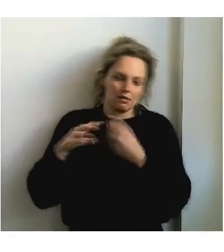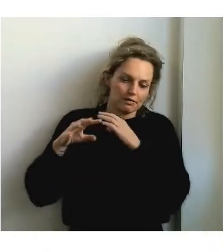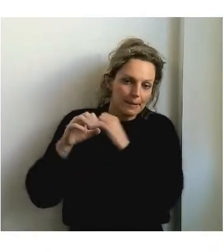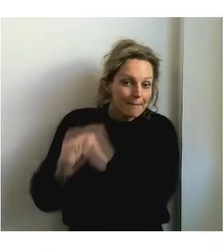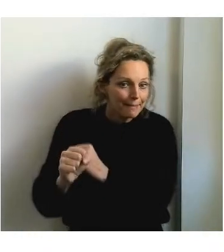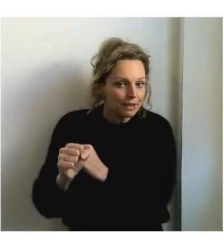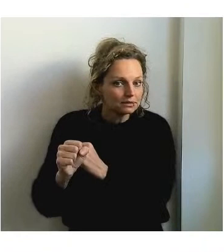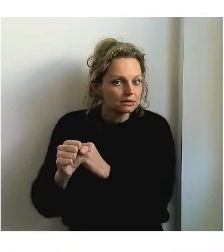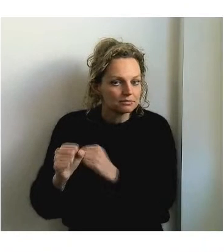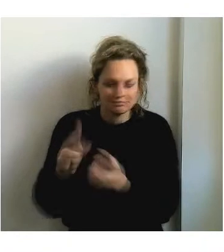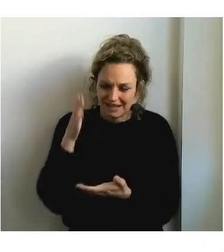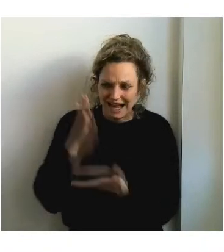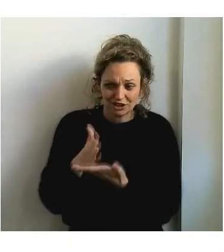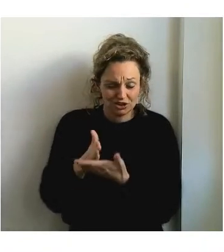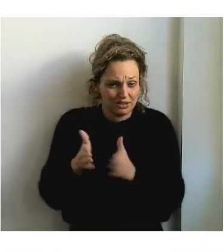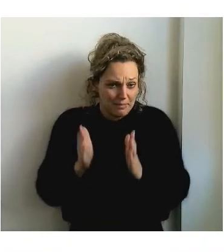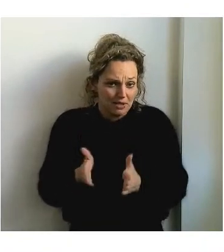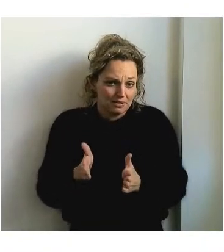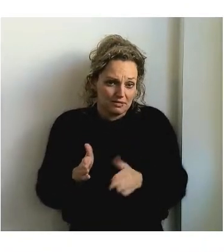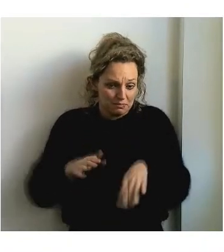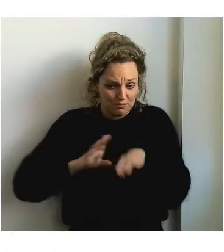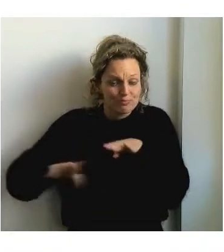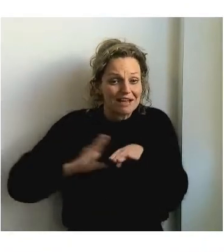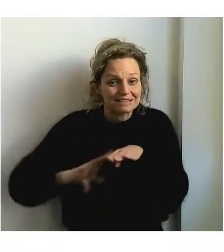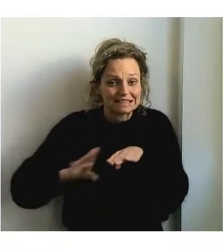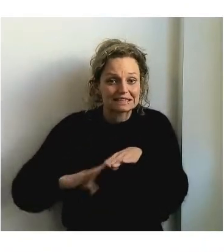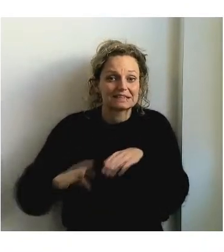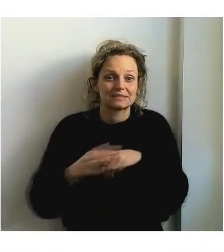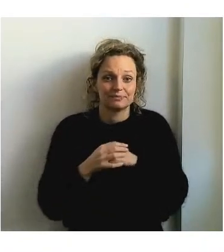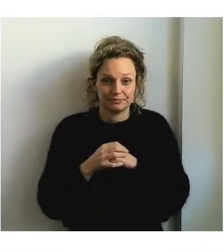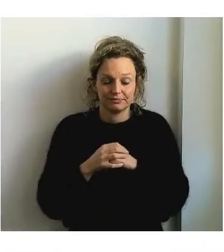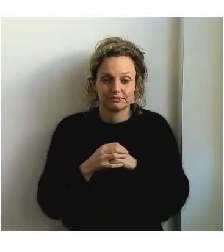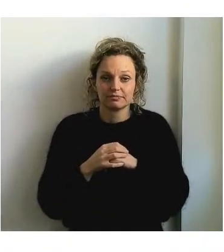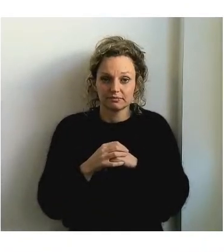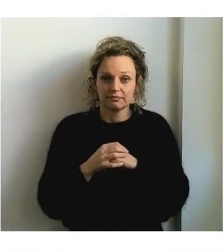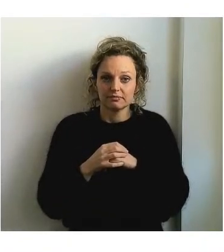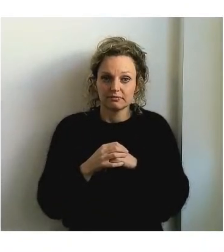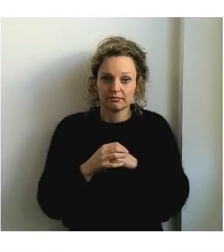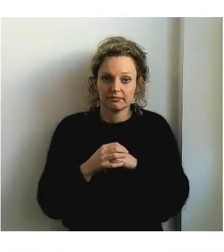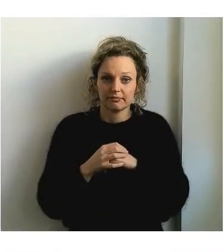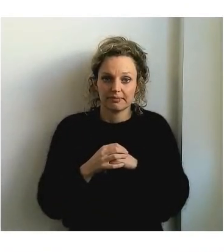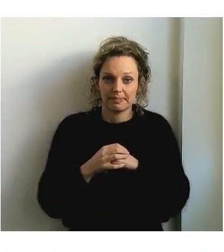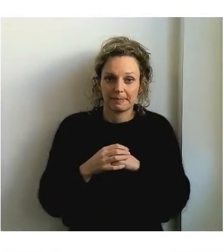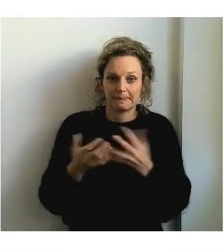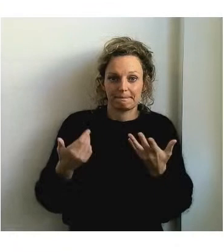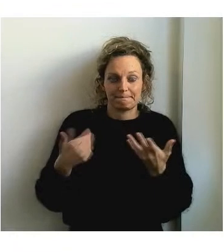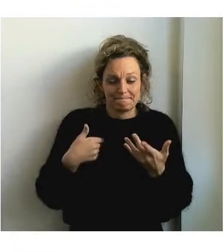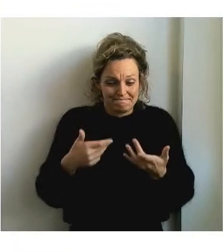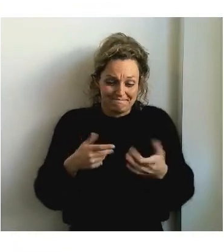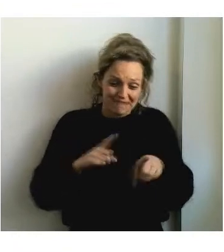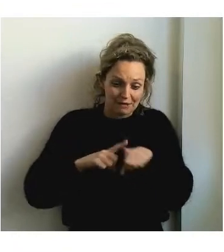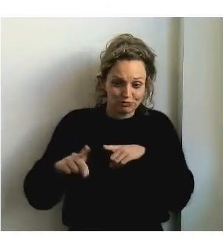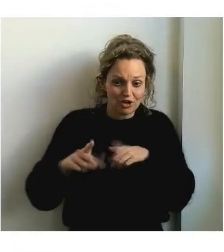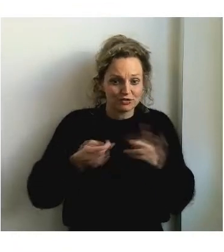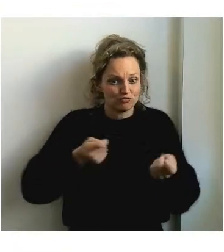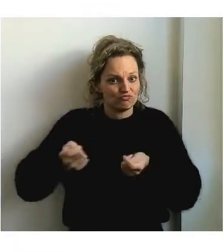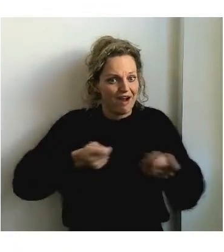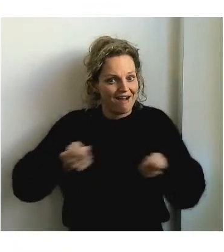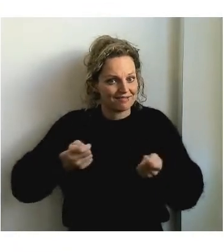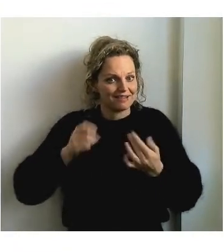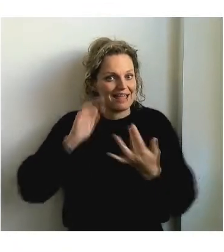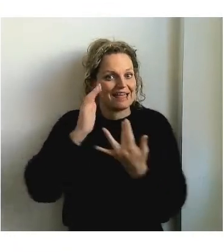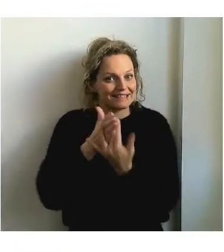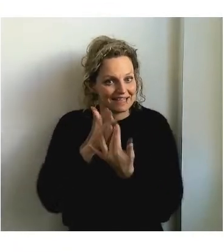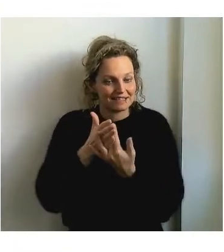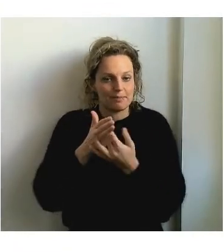you start running stuff and doing stuff, I'm just going to reflect on trying to run an accessible global conference. I mean, so we made a commitment to